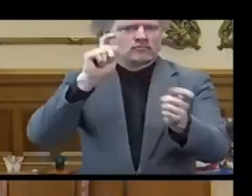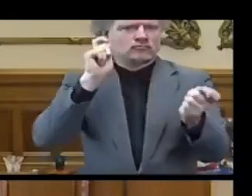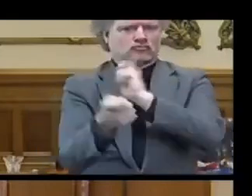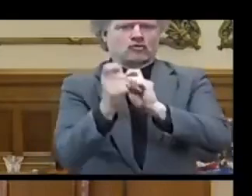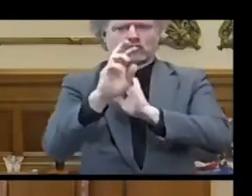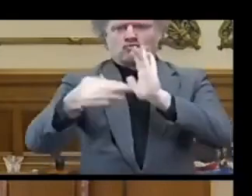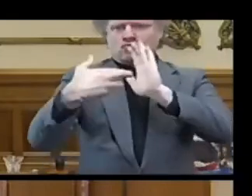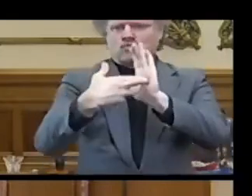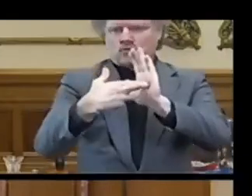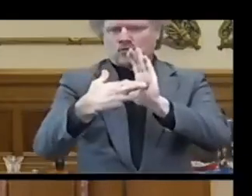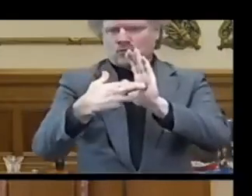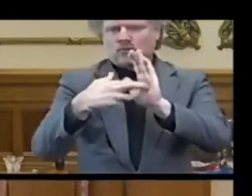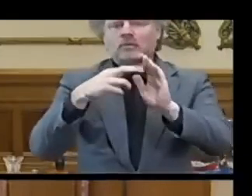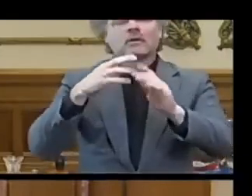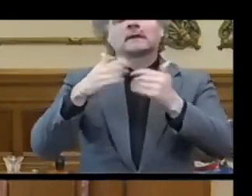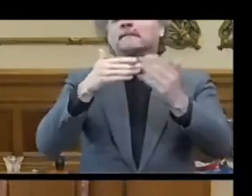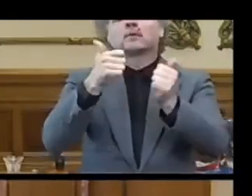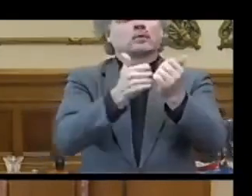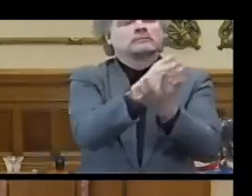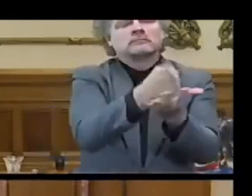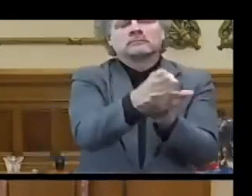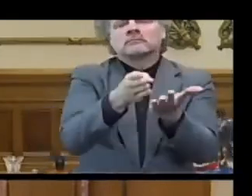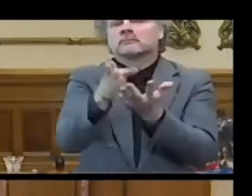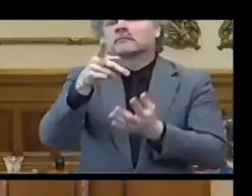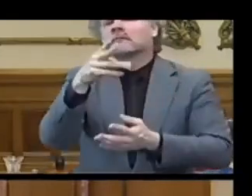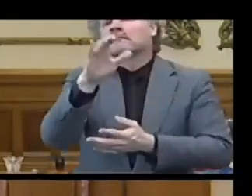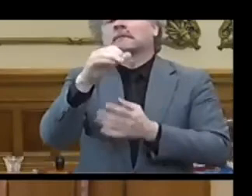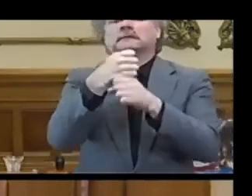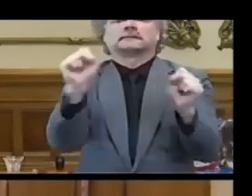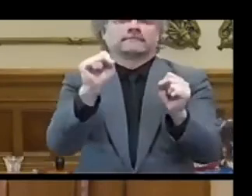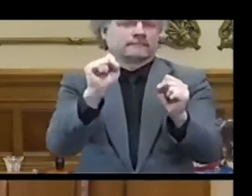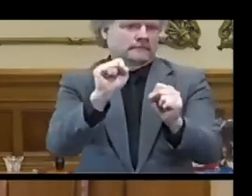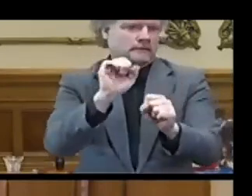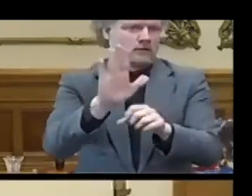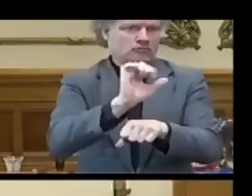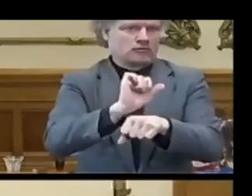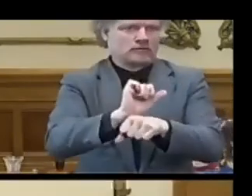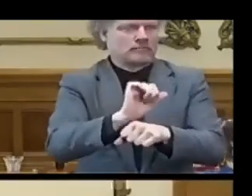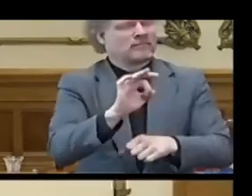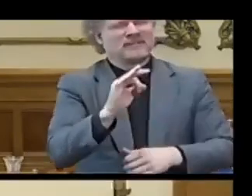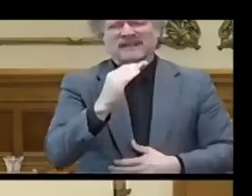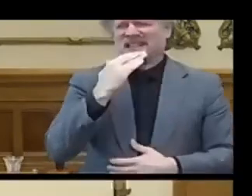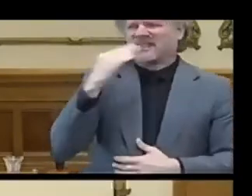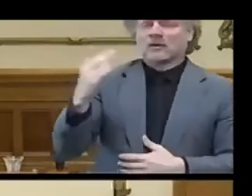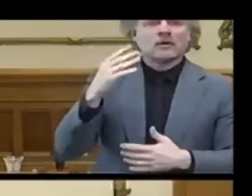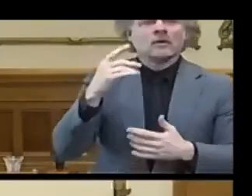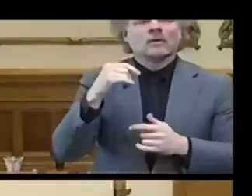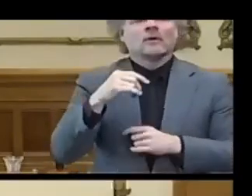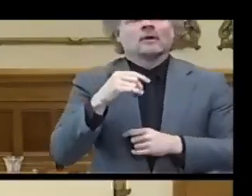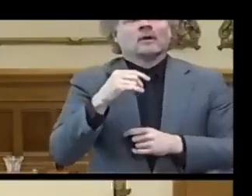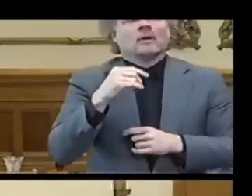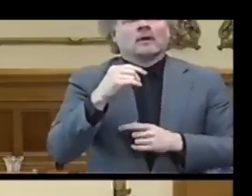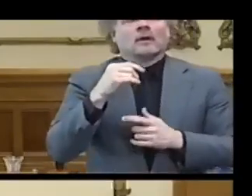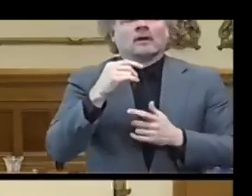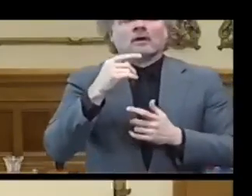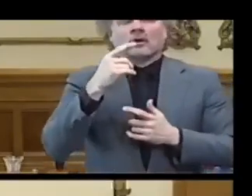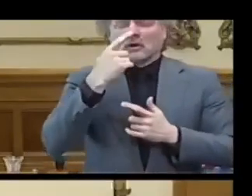role, regardless of the branch of public safety that one might find themselves working in. Thank you, Dr. Kaufman. You want to piggyback just on the importance of